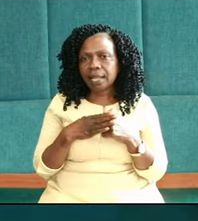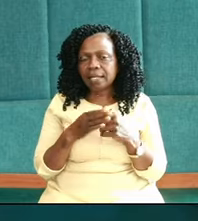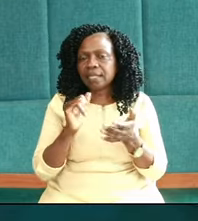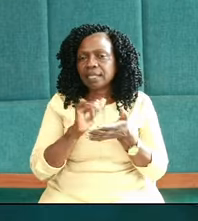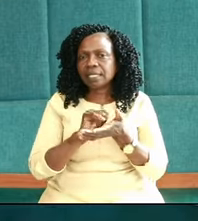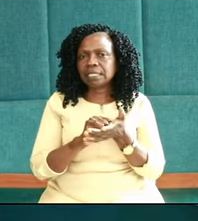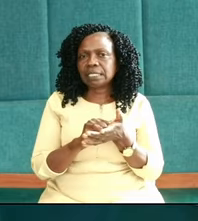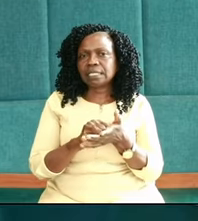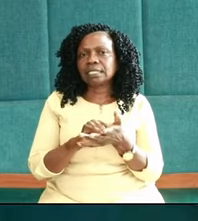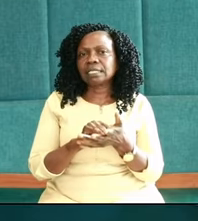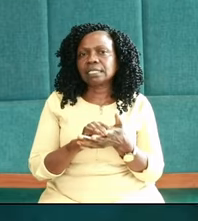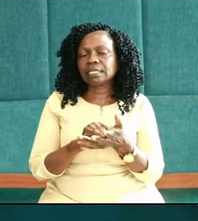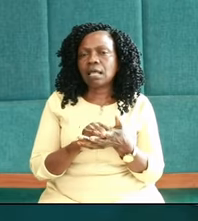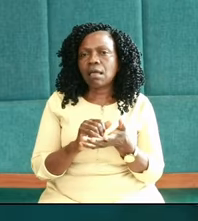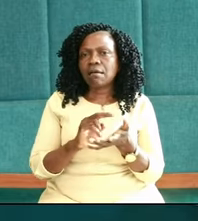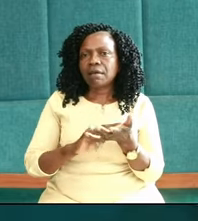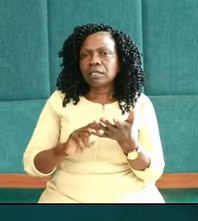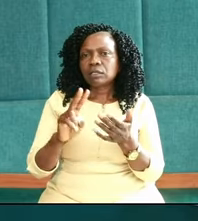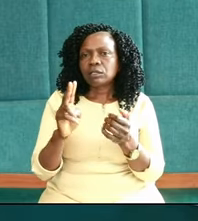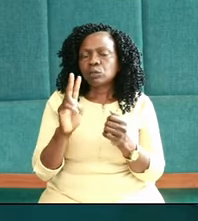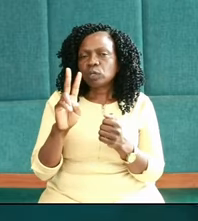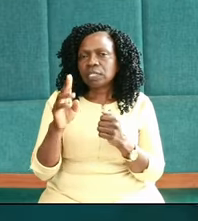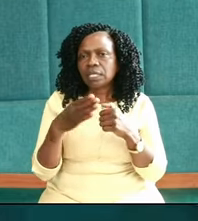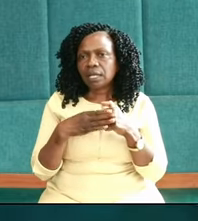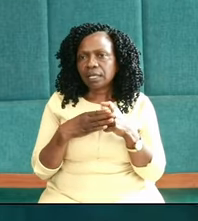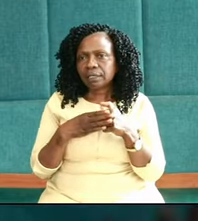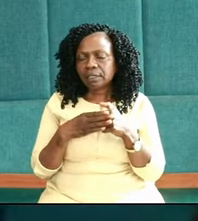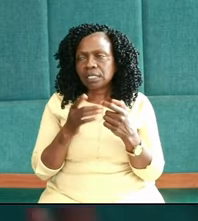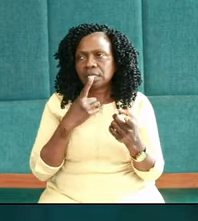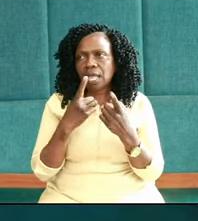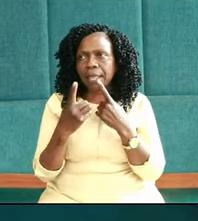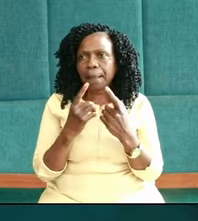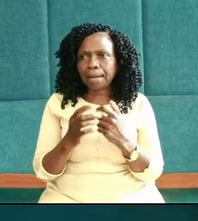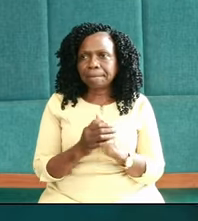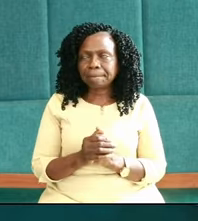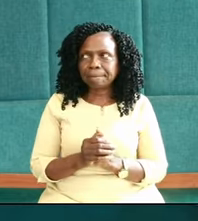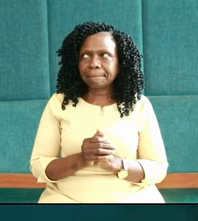29. That verse 29, we can read it. It's saying,